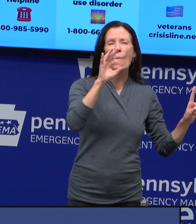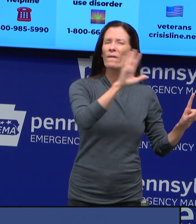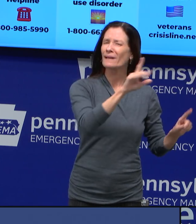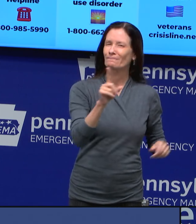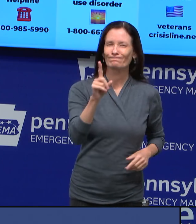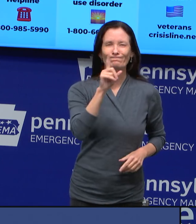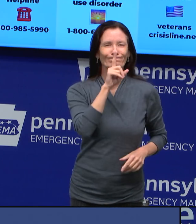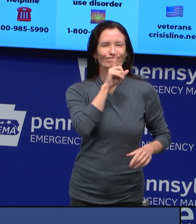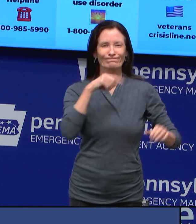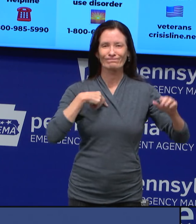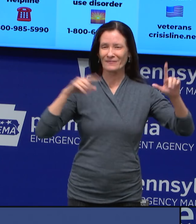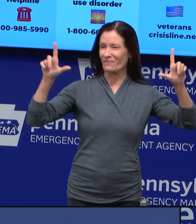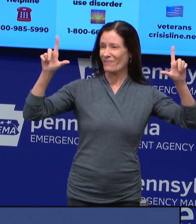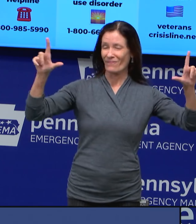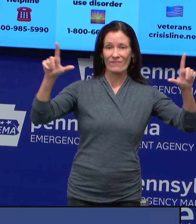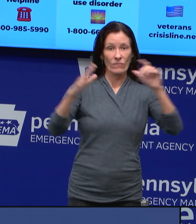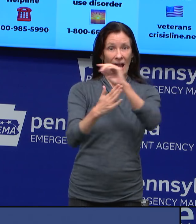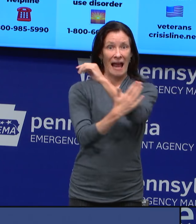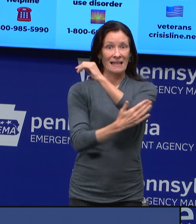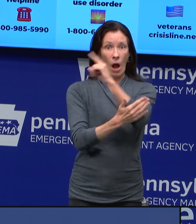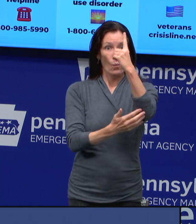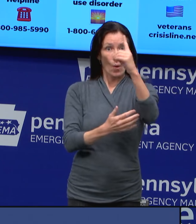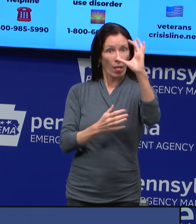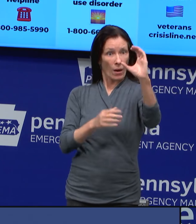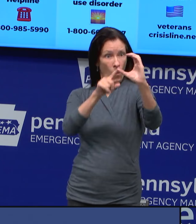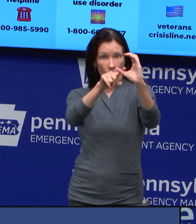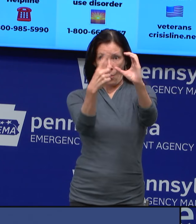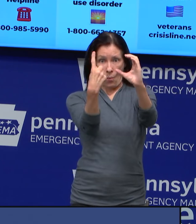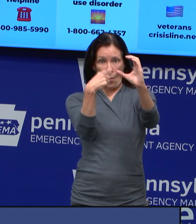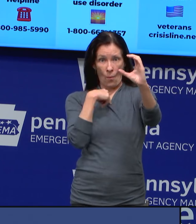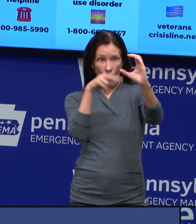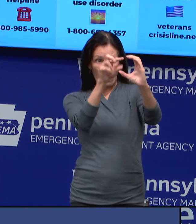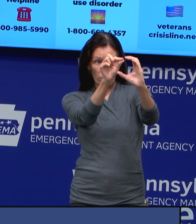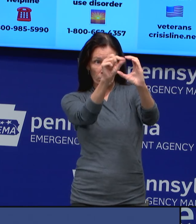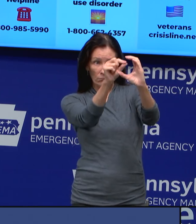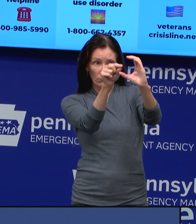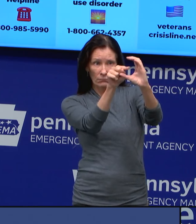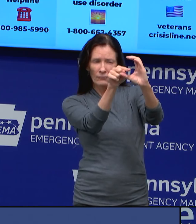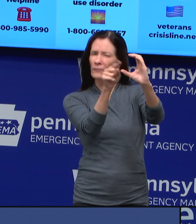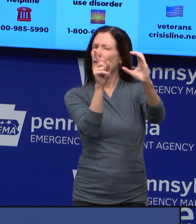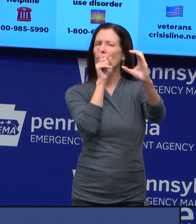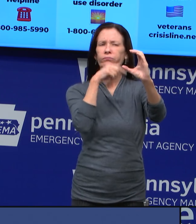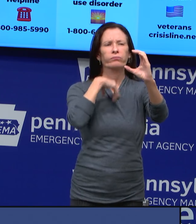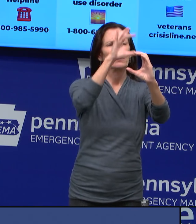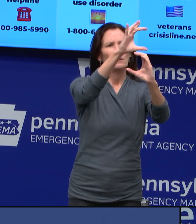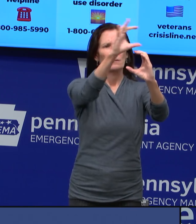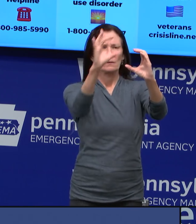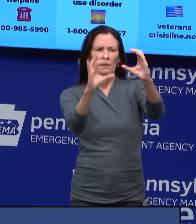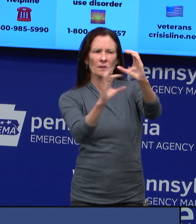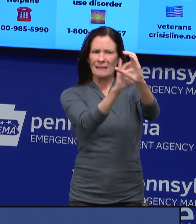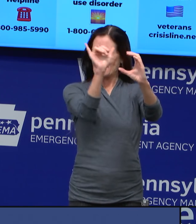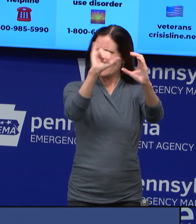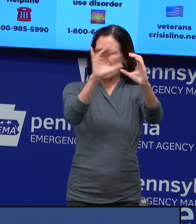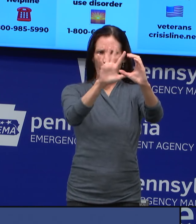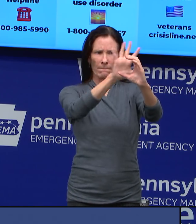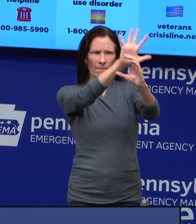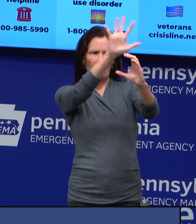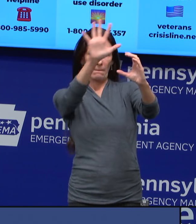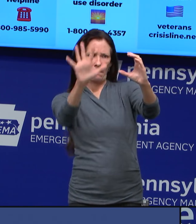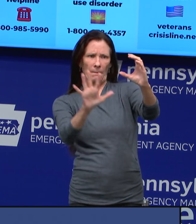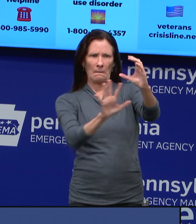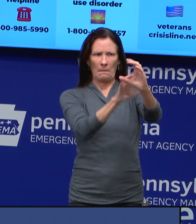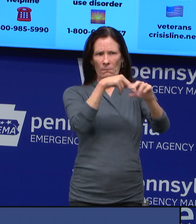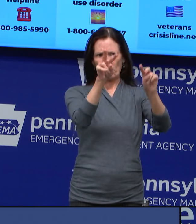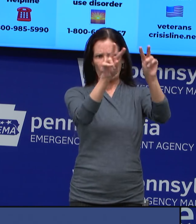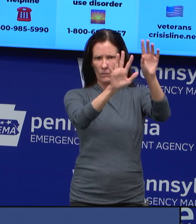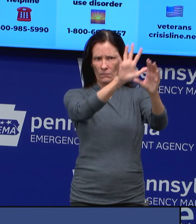people would understand what the regions look like. So we're going to be looking at that metric. We're going to be looking at many other things.